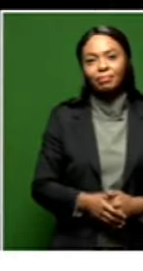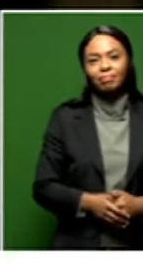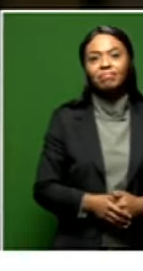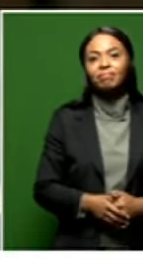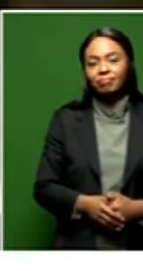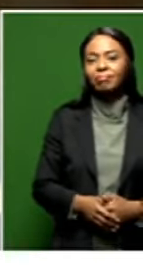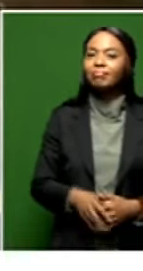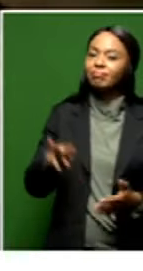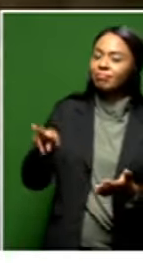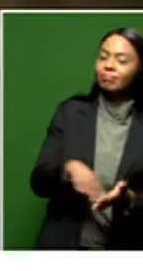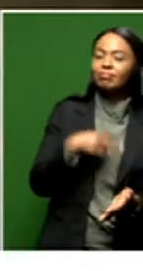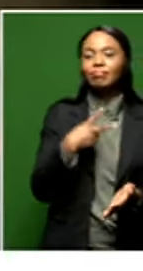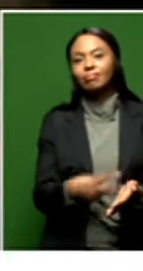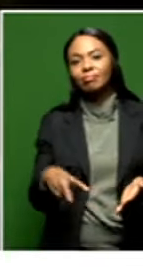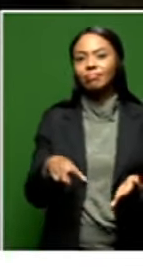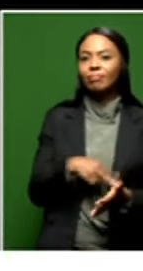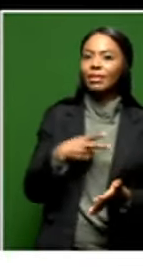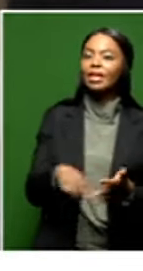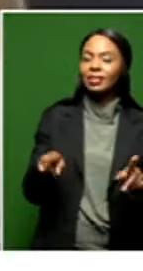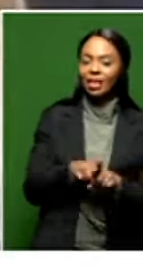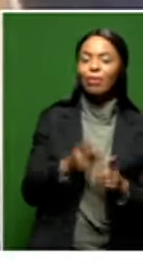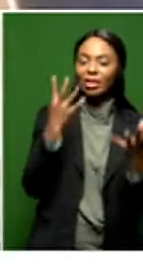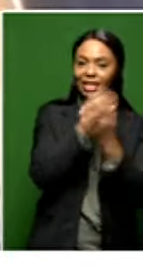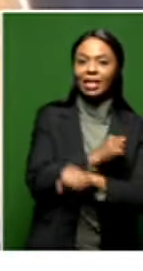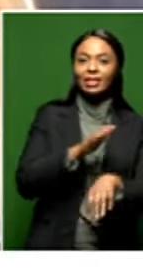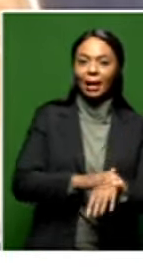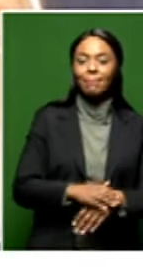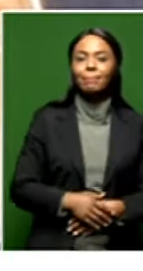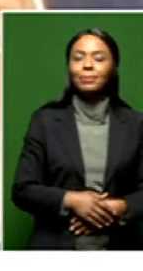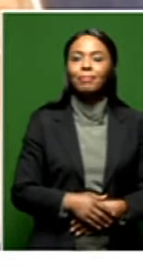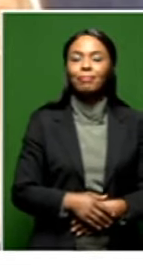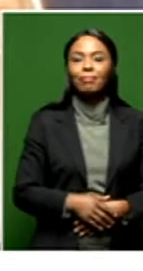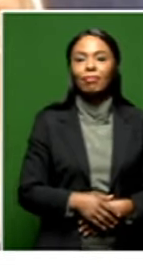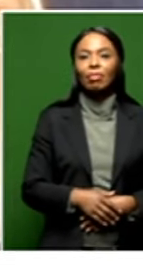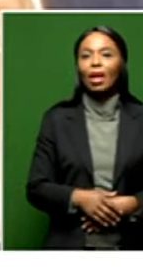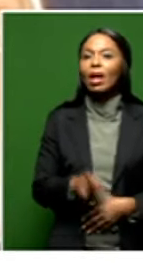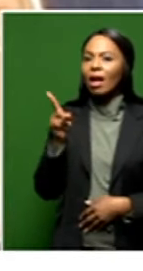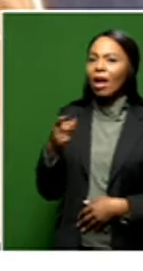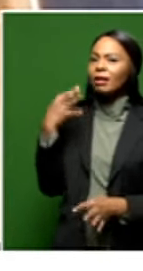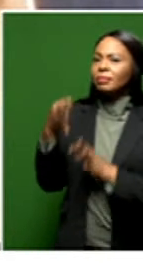literally dancing through those dark times. Now, Simone, how would you describe the sound on this project?